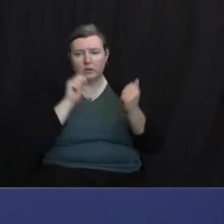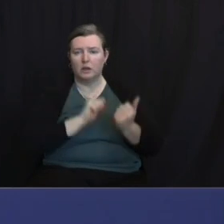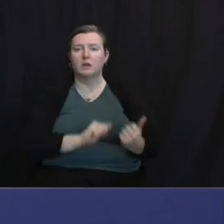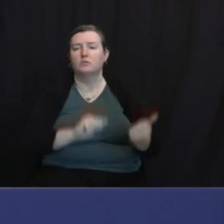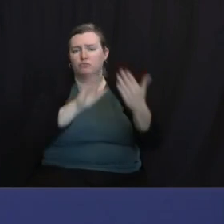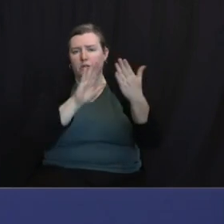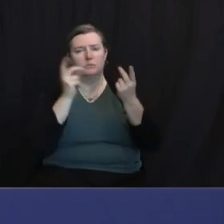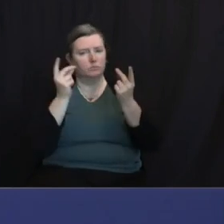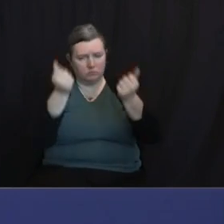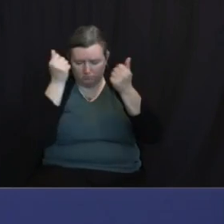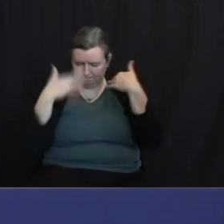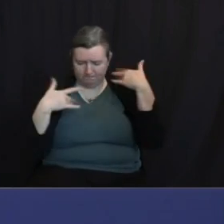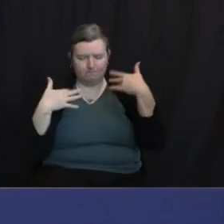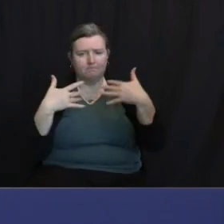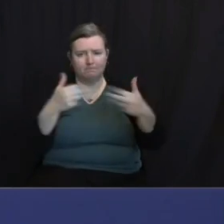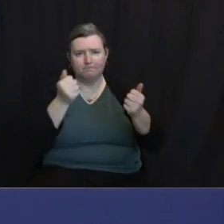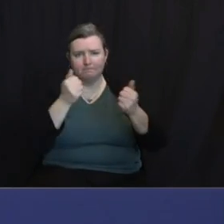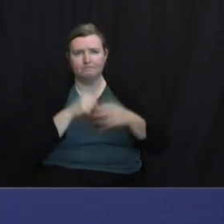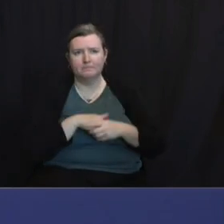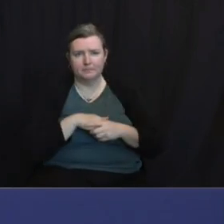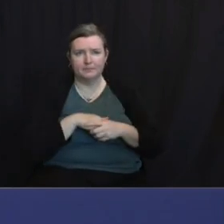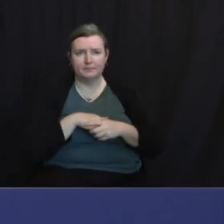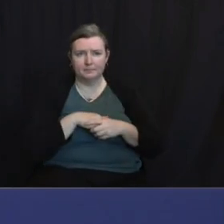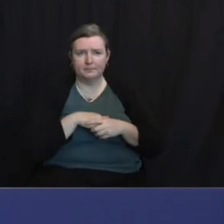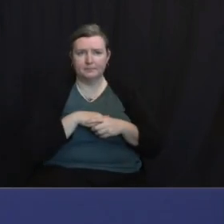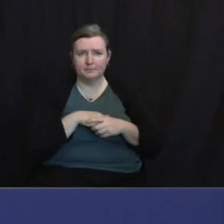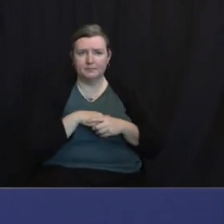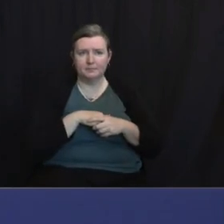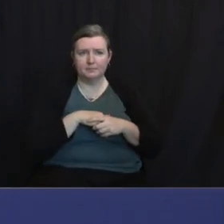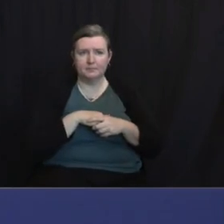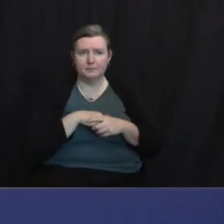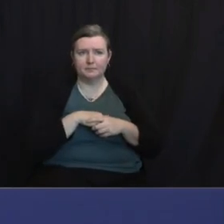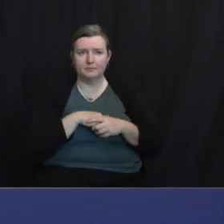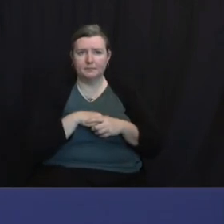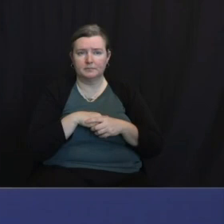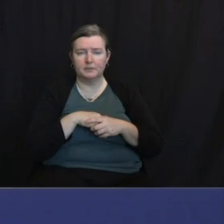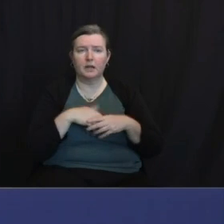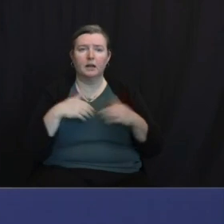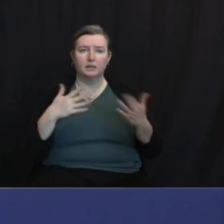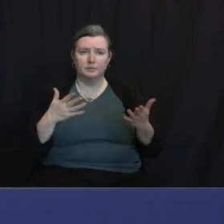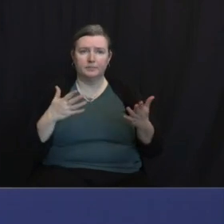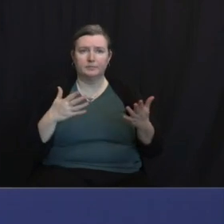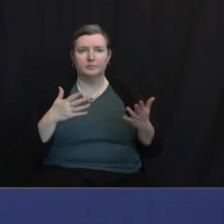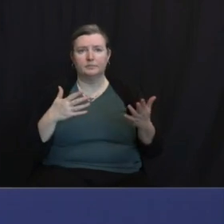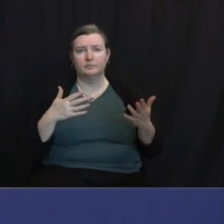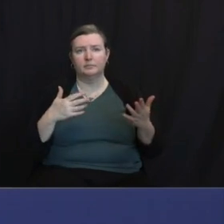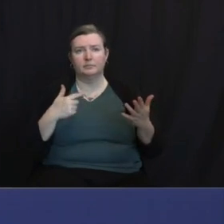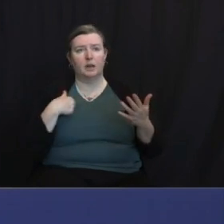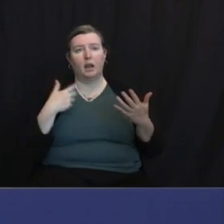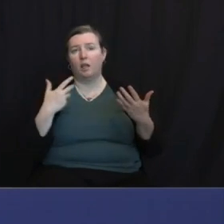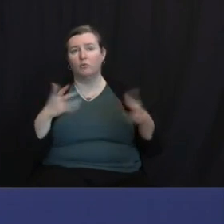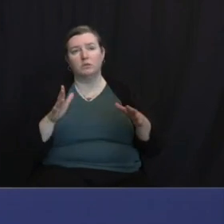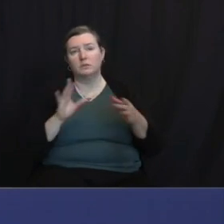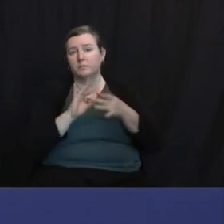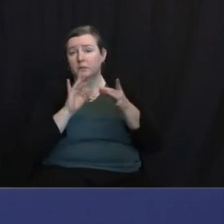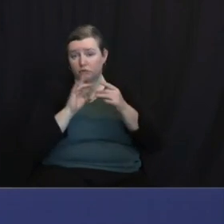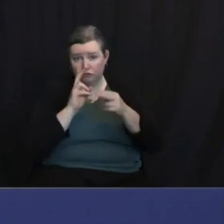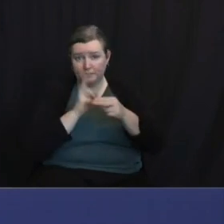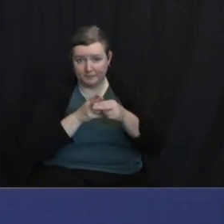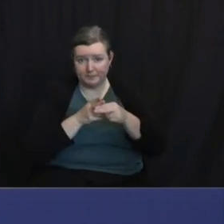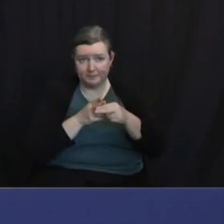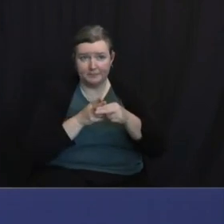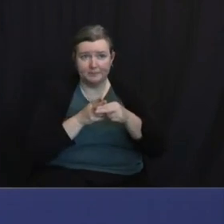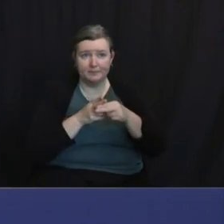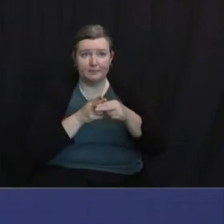Would you support both of those observations? I've been on record, without getting into the specific piece